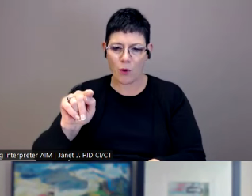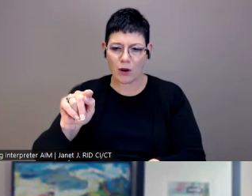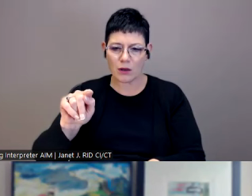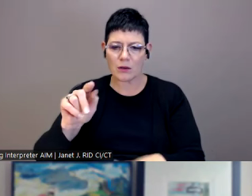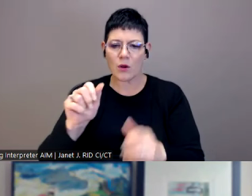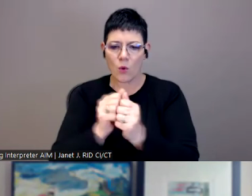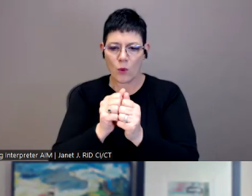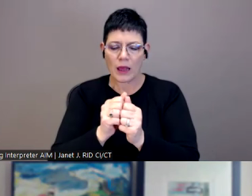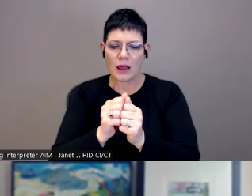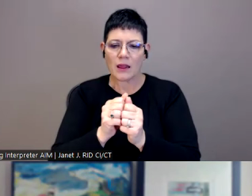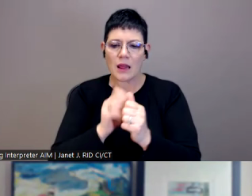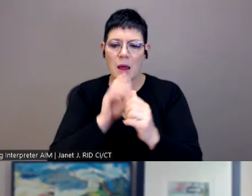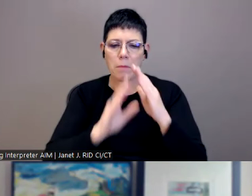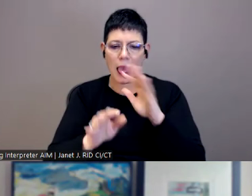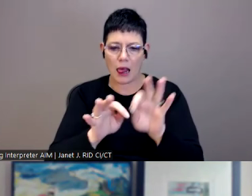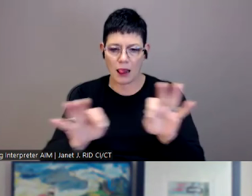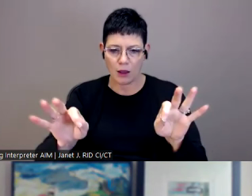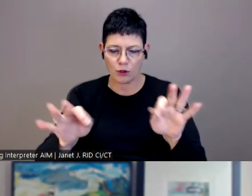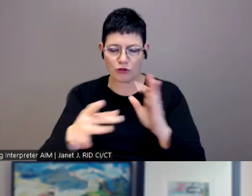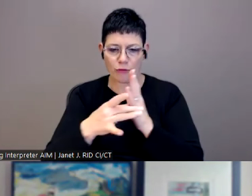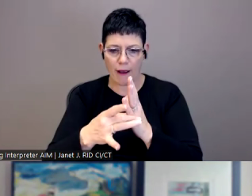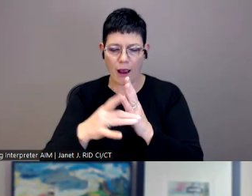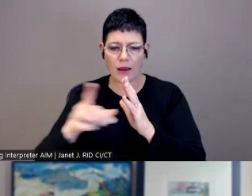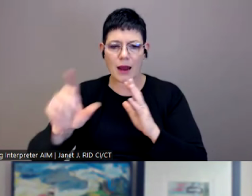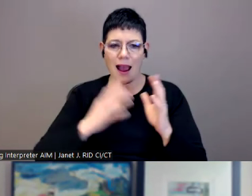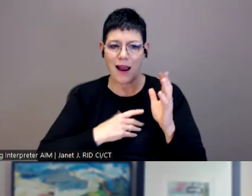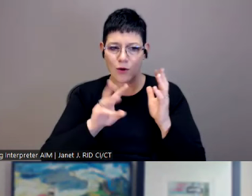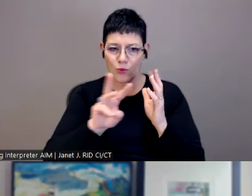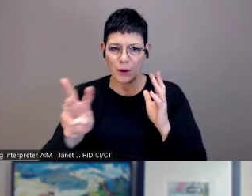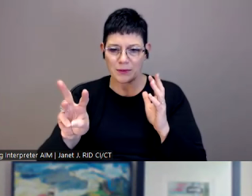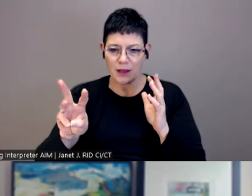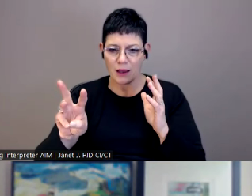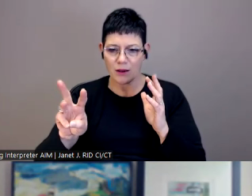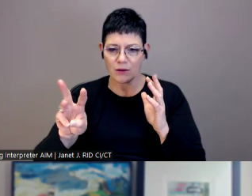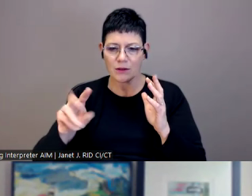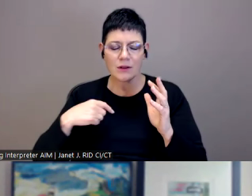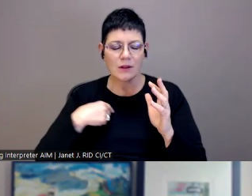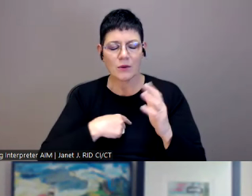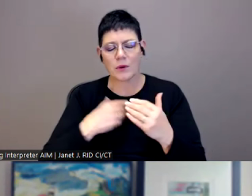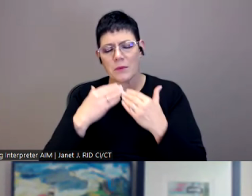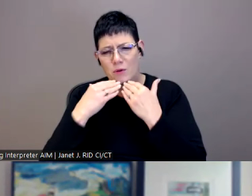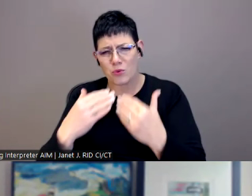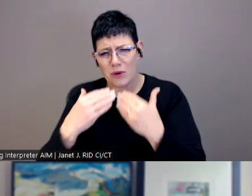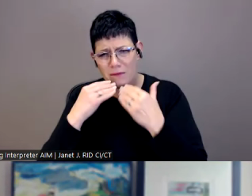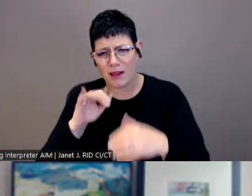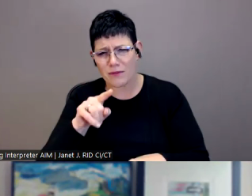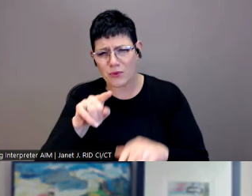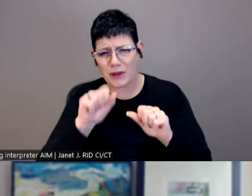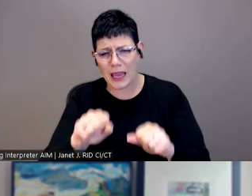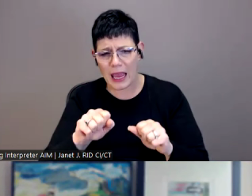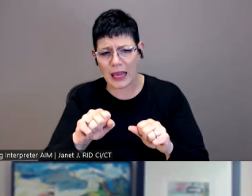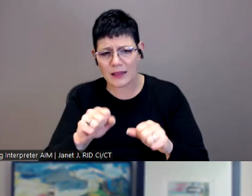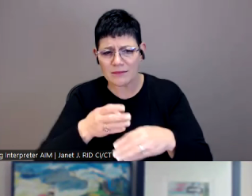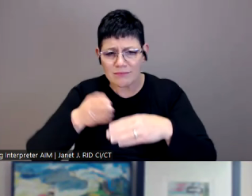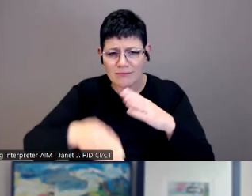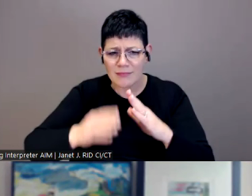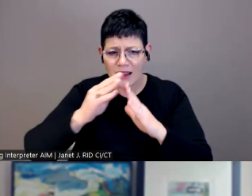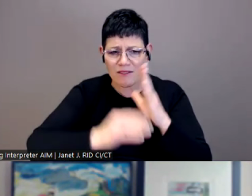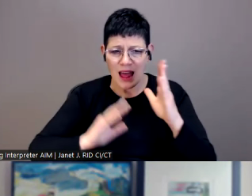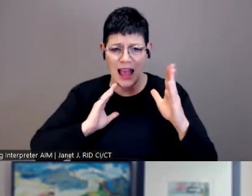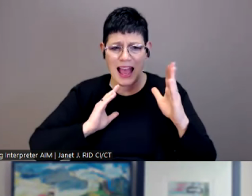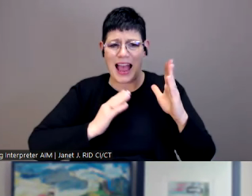a plain language guide on our website. We would be so grateful if you would complete